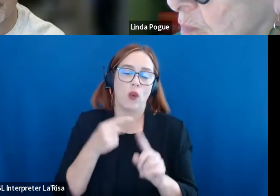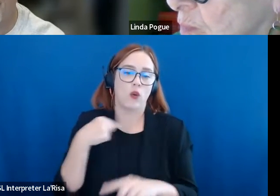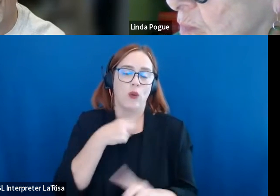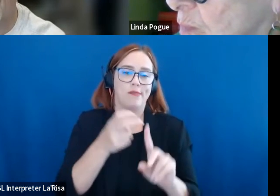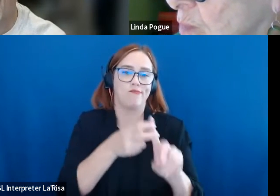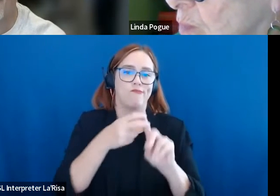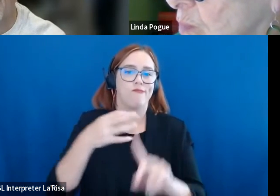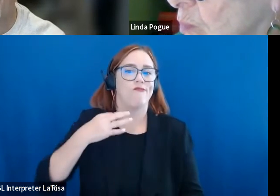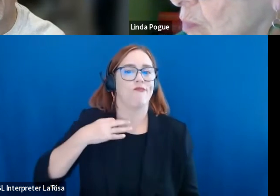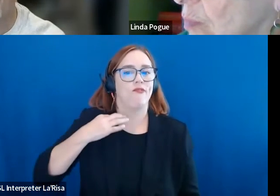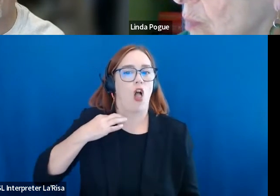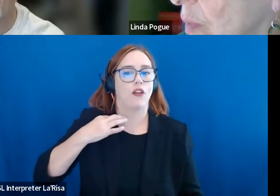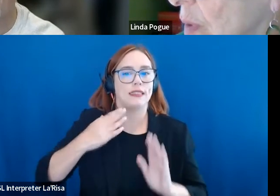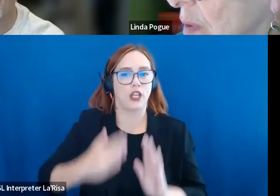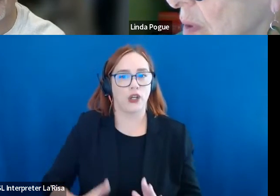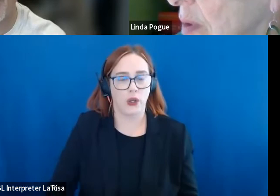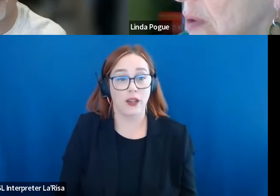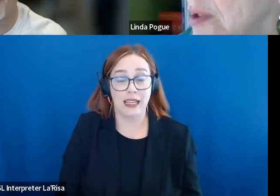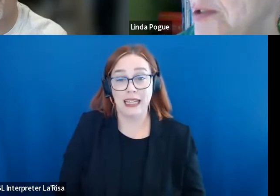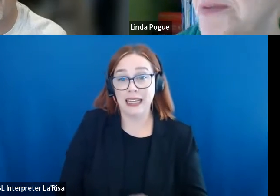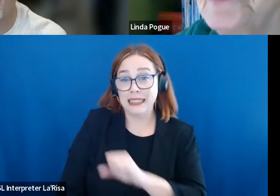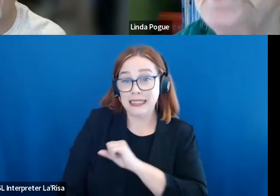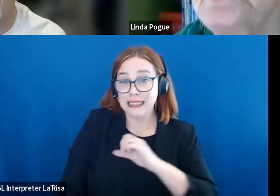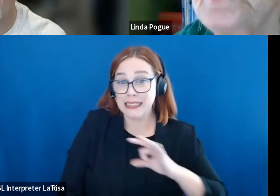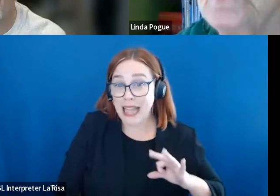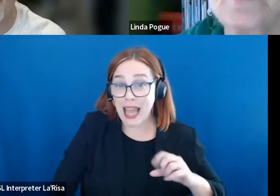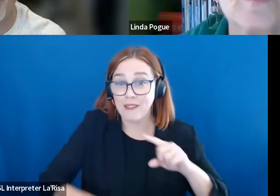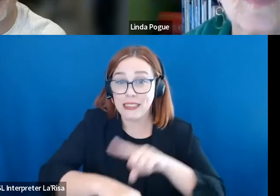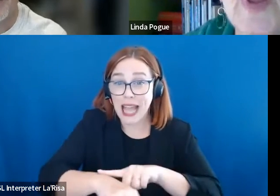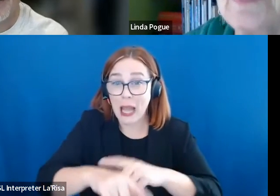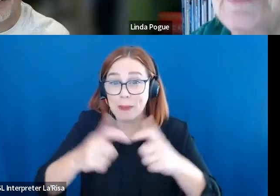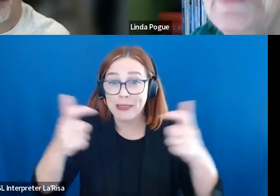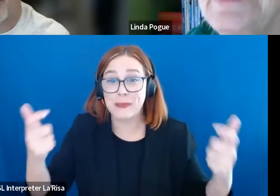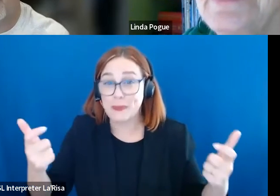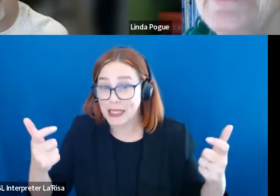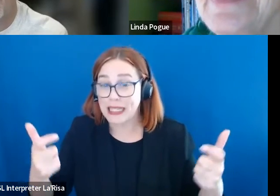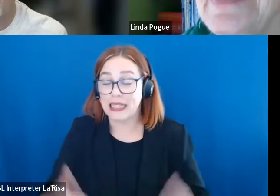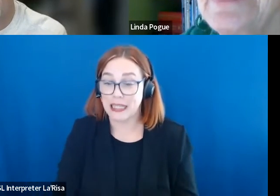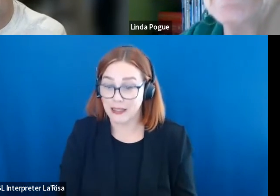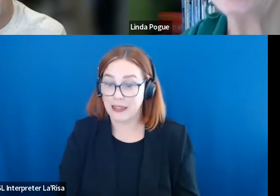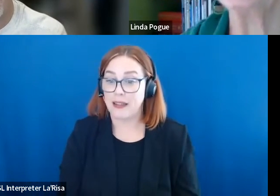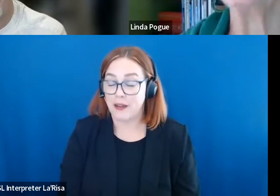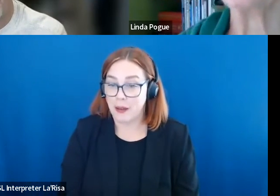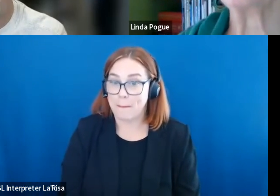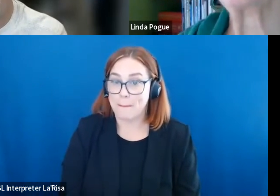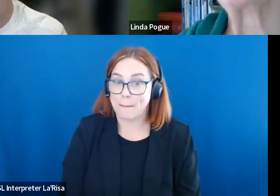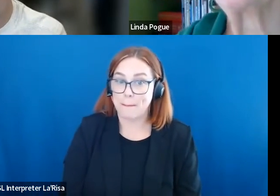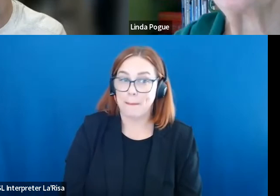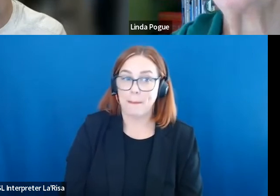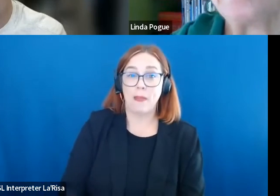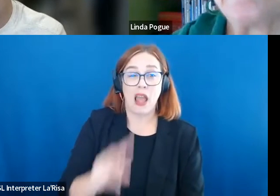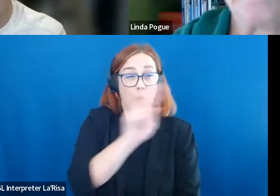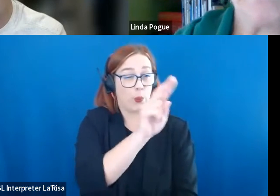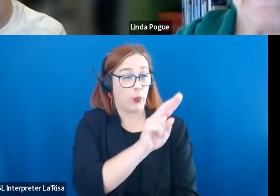But staff time is huge. Linda, I don't know if you had anything else, but I mean, You know, when I look at the amount of staff